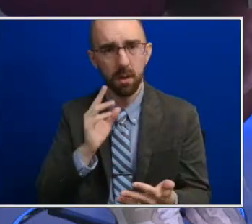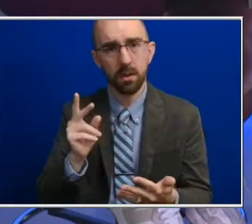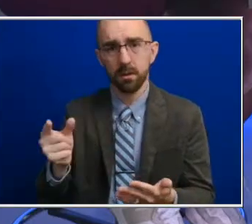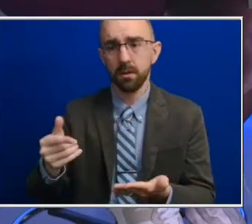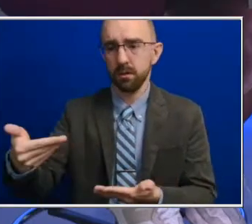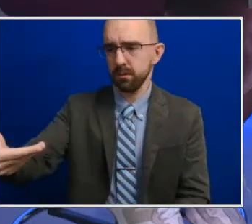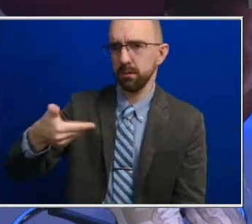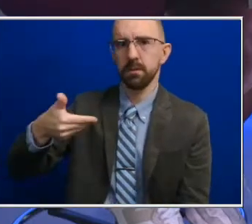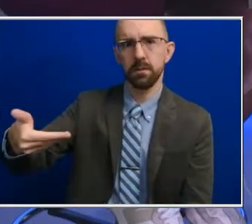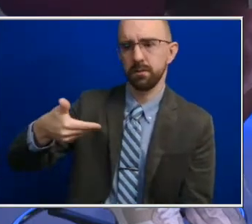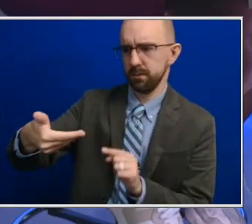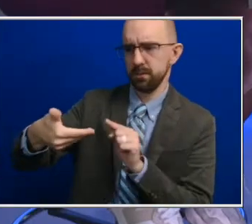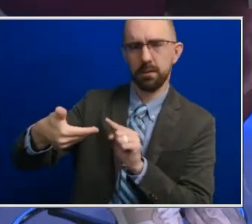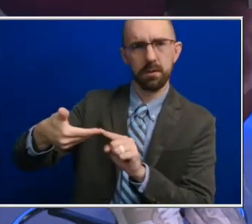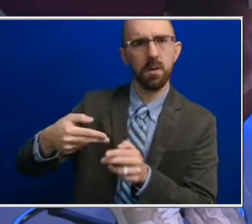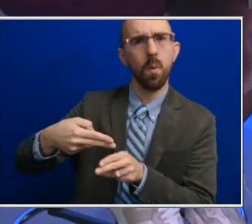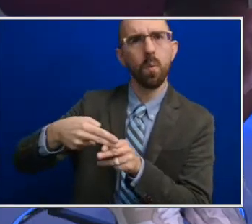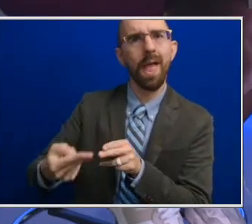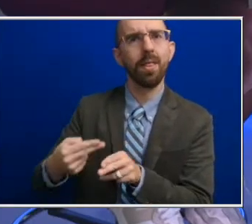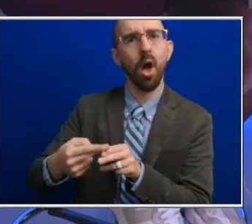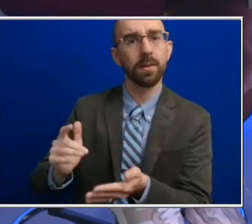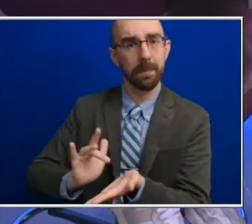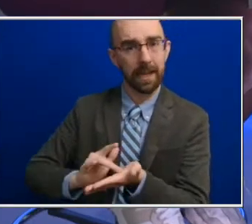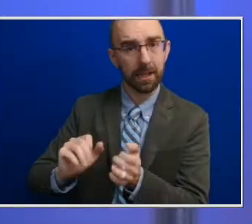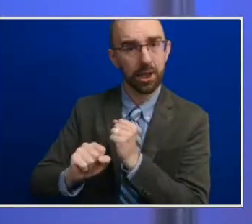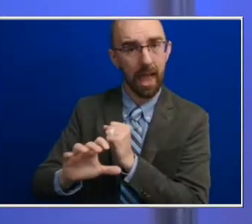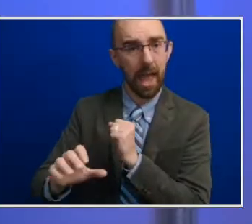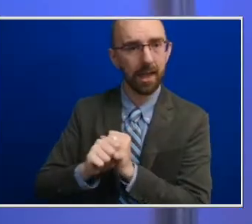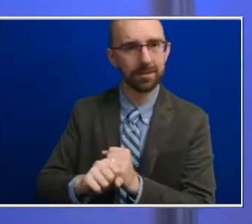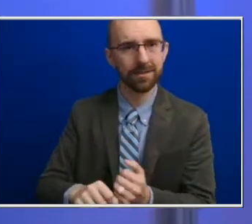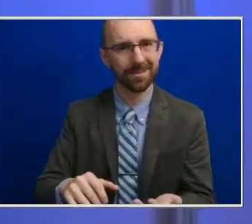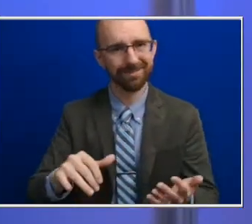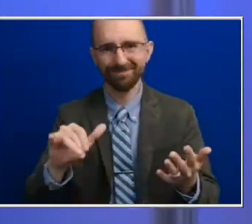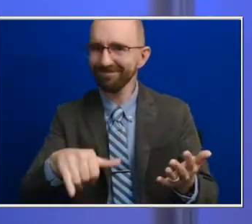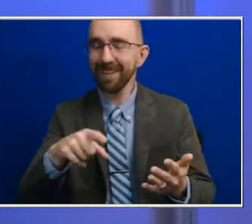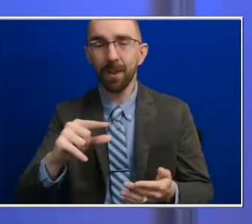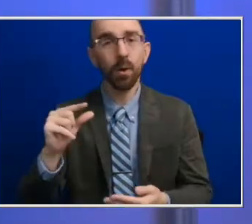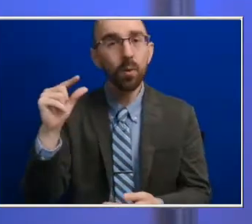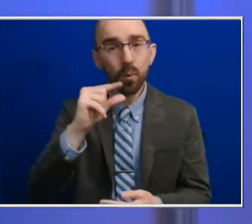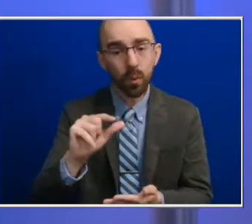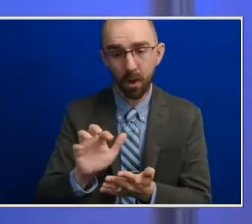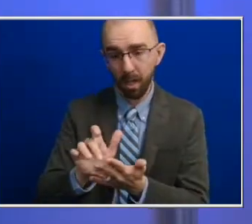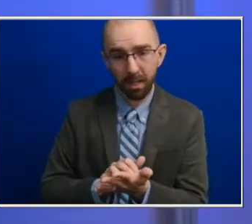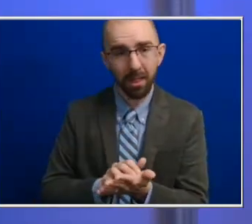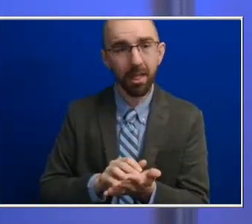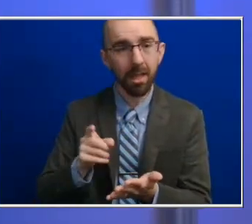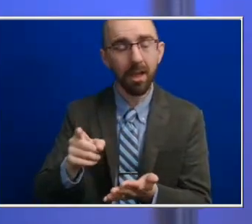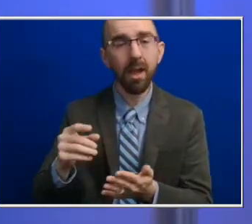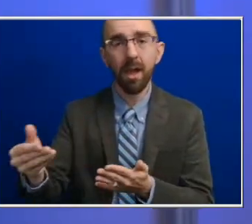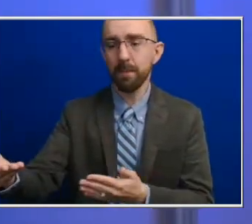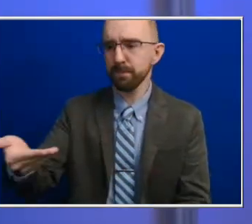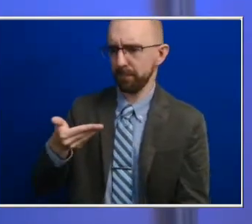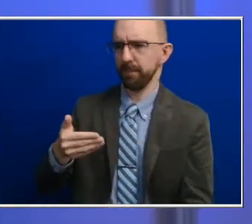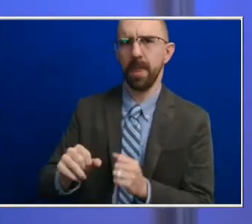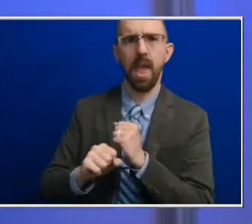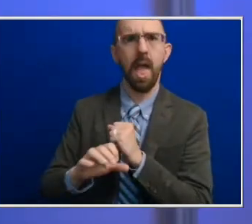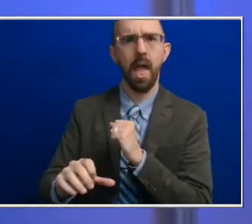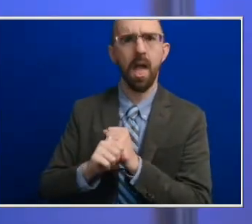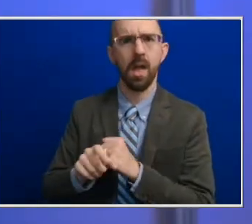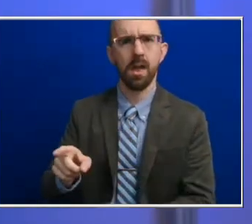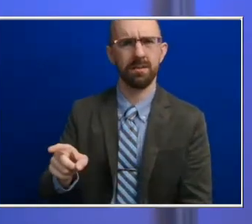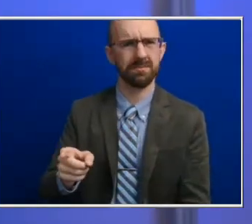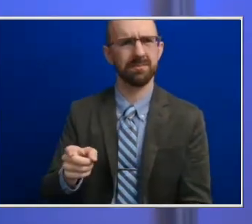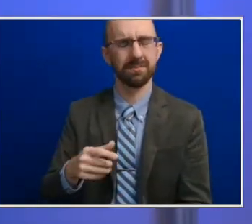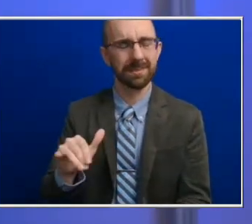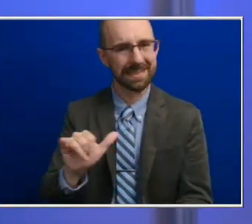start getting weight loss medication ads? Yeah, it's the same when we Google something. We then we get ads for what we just Googled. It is the same with AI,